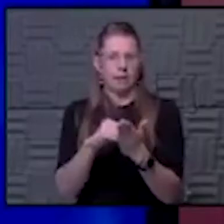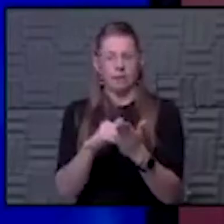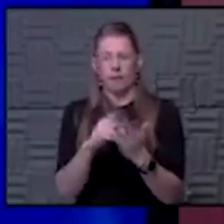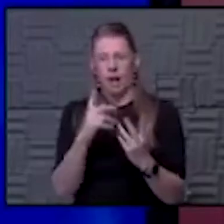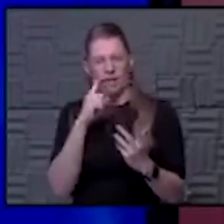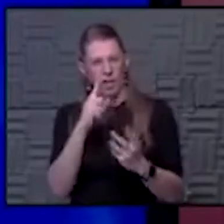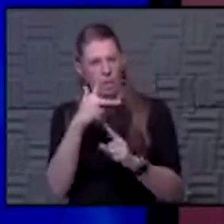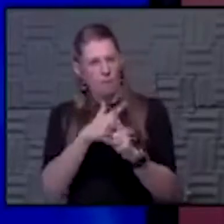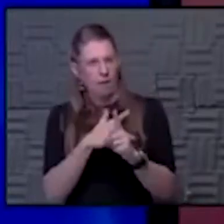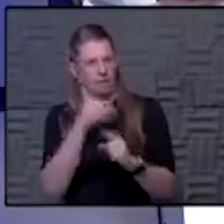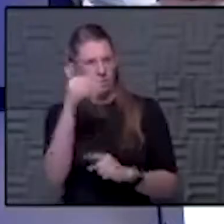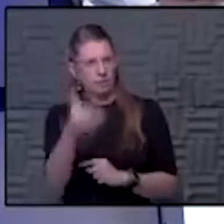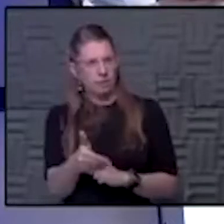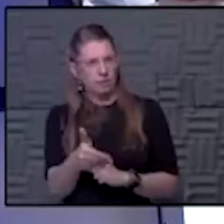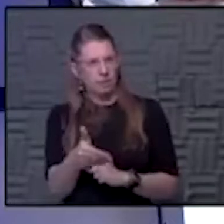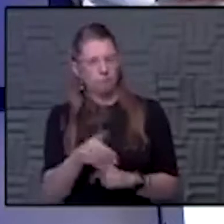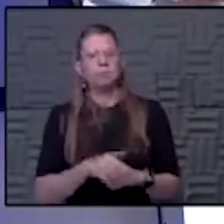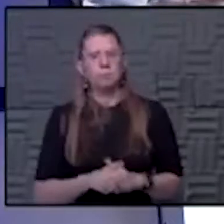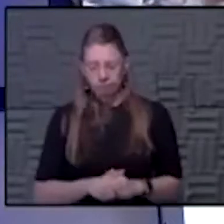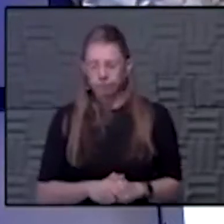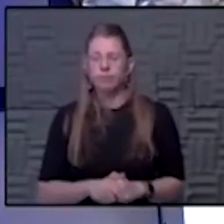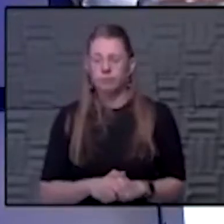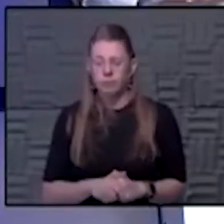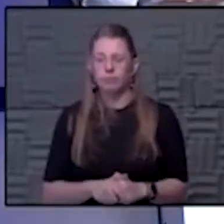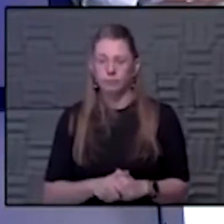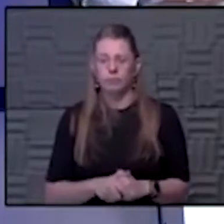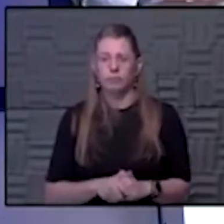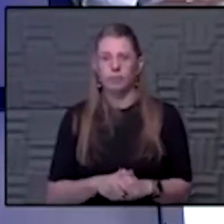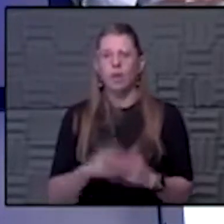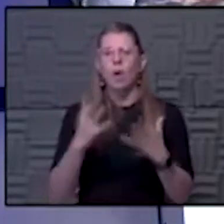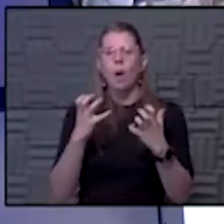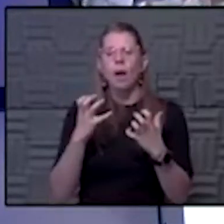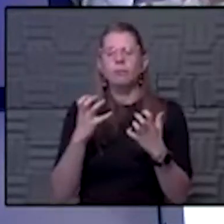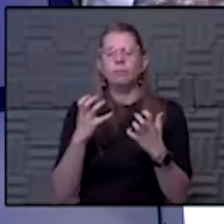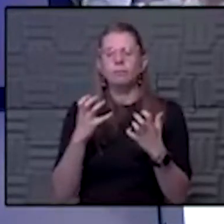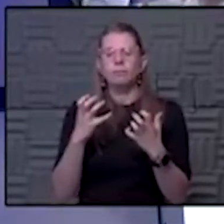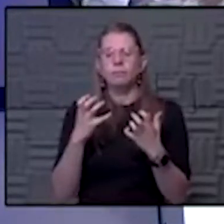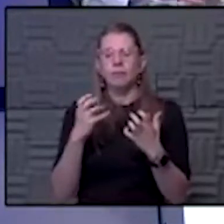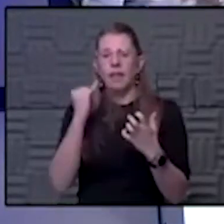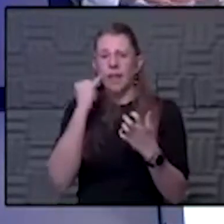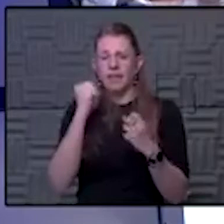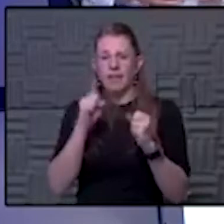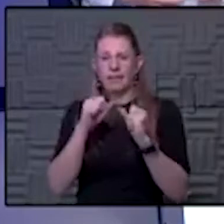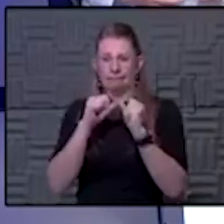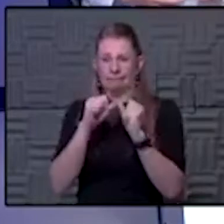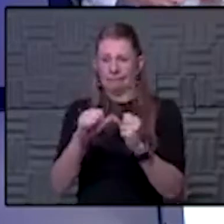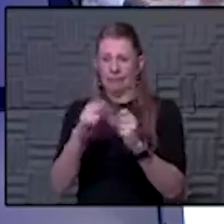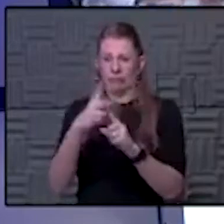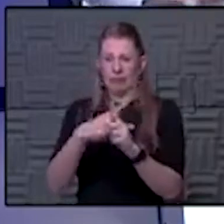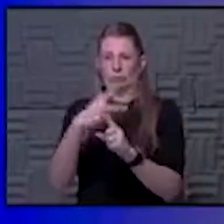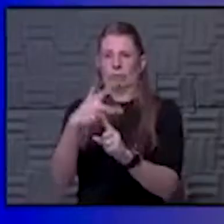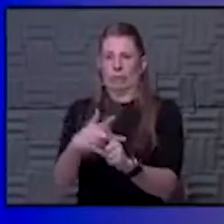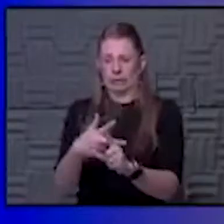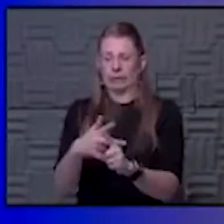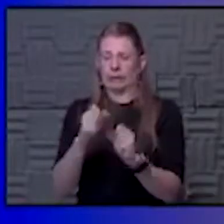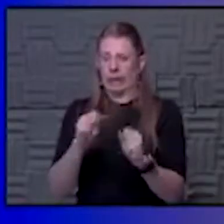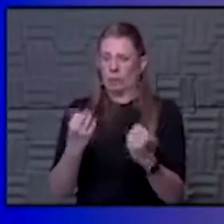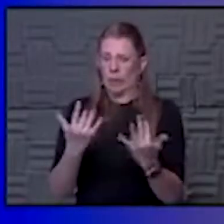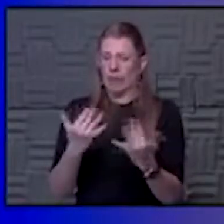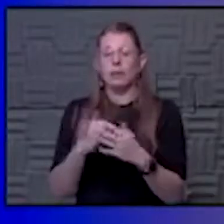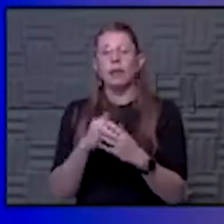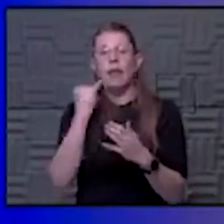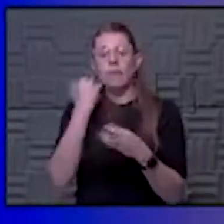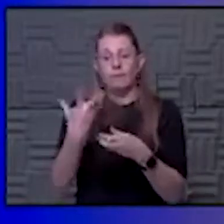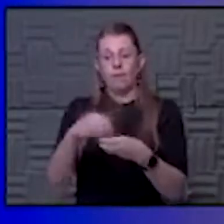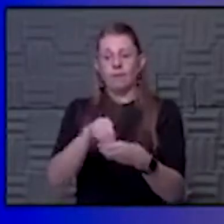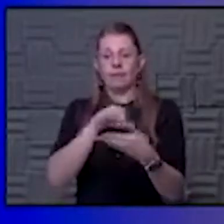And I think it was 3 months. Yeah, they want you to wait, if you can push it out 2 to 3 months, absolutely. If you were in a